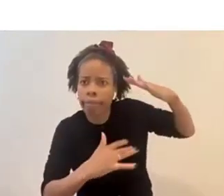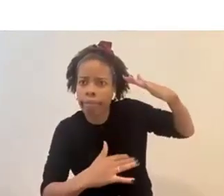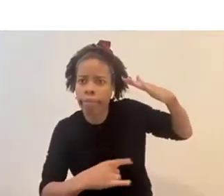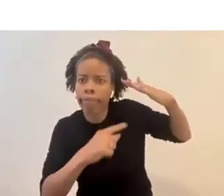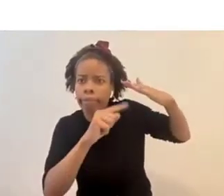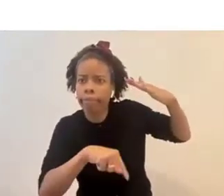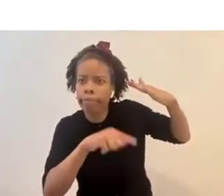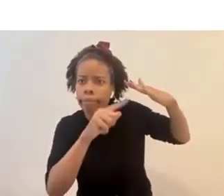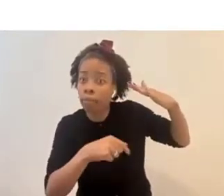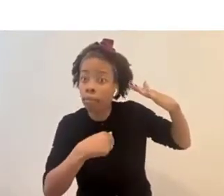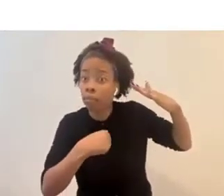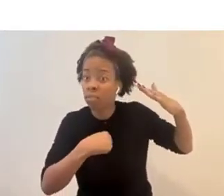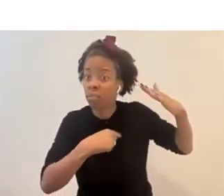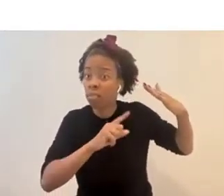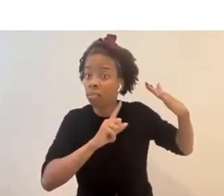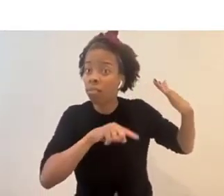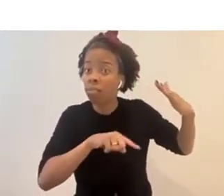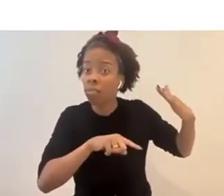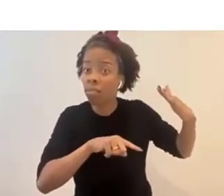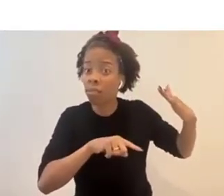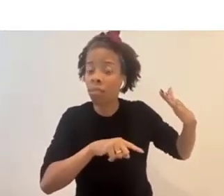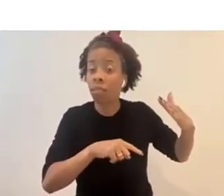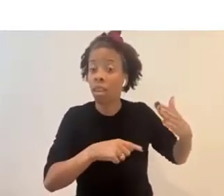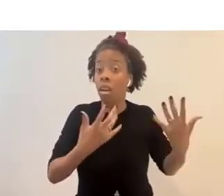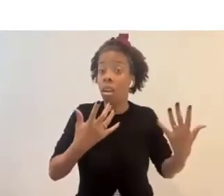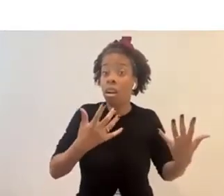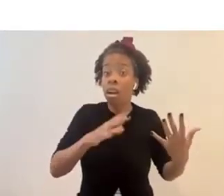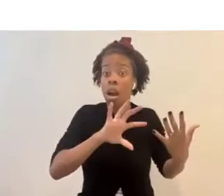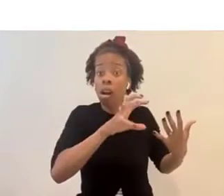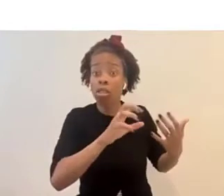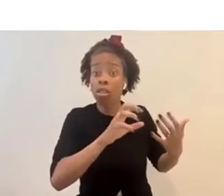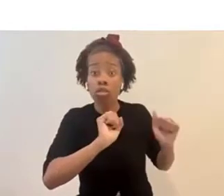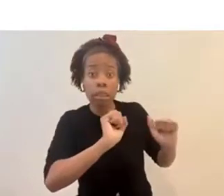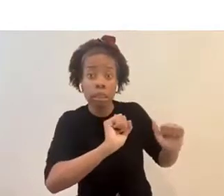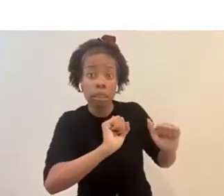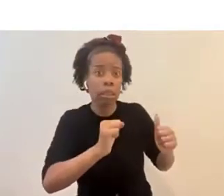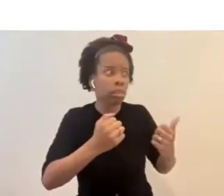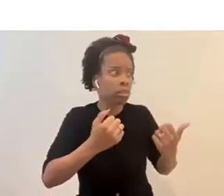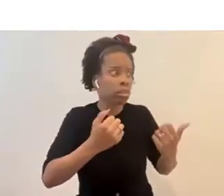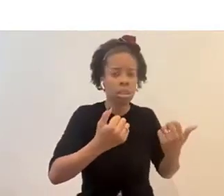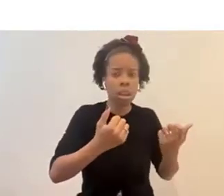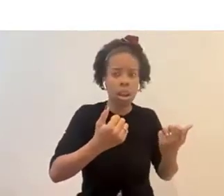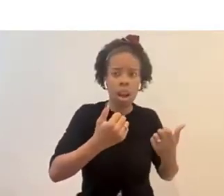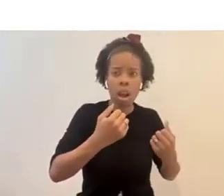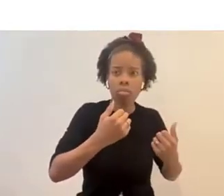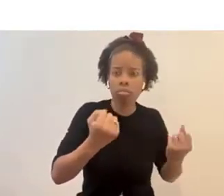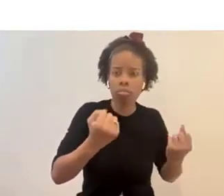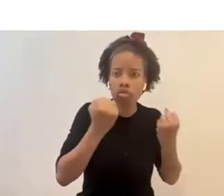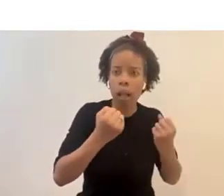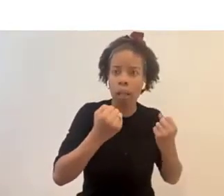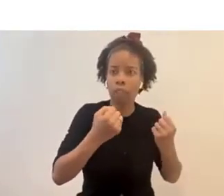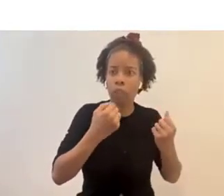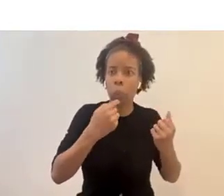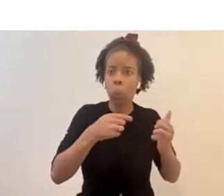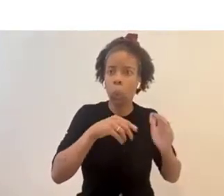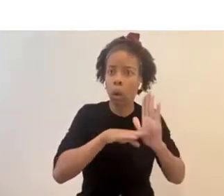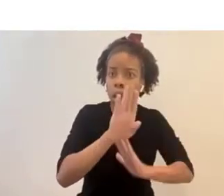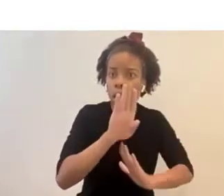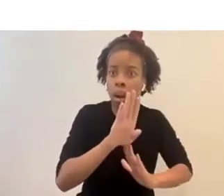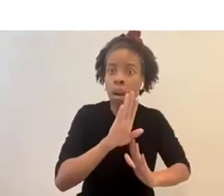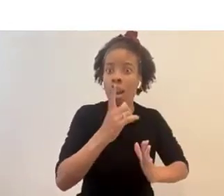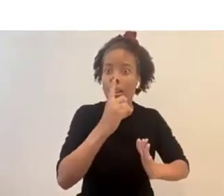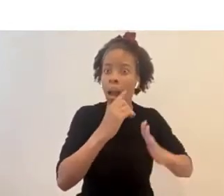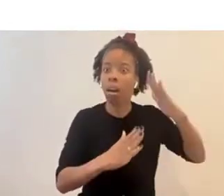how that can impact on a country's position within an index, for example. And lastly, one of the dimensions was